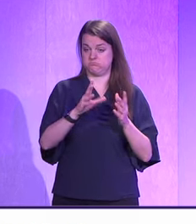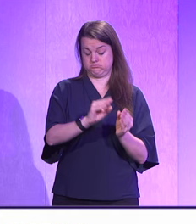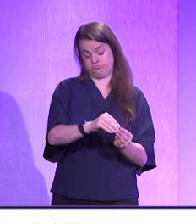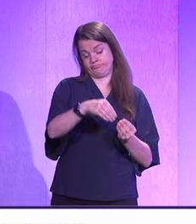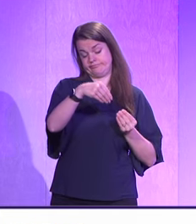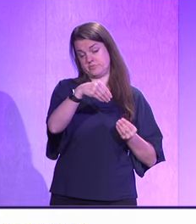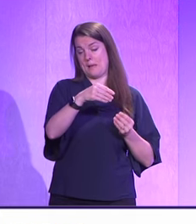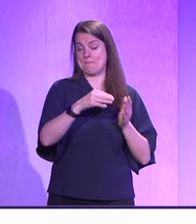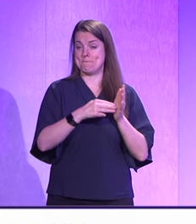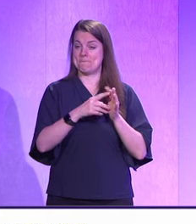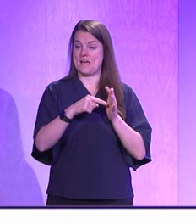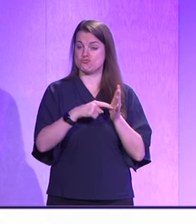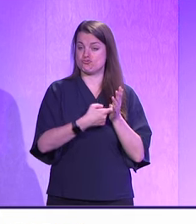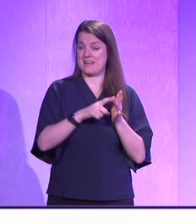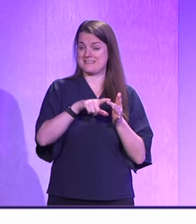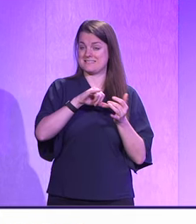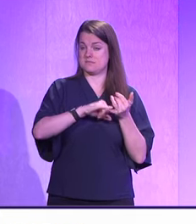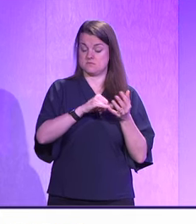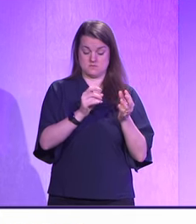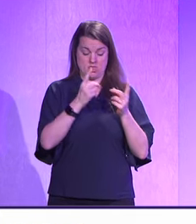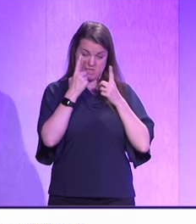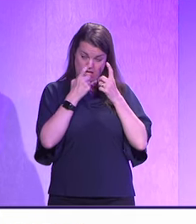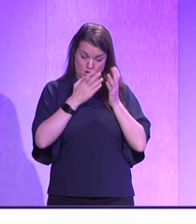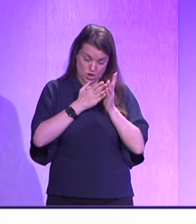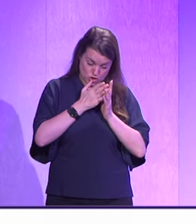actually we're changing responsibility boundaries to enable flow.